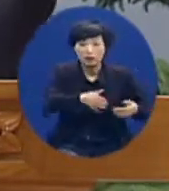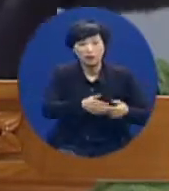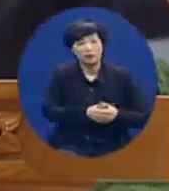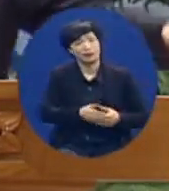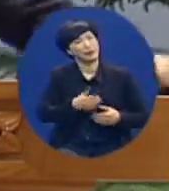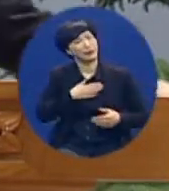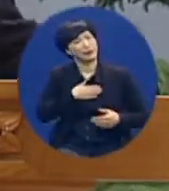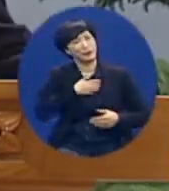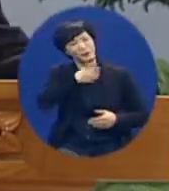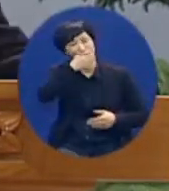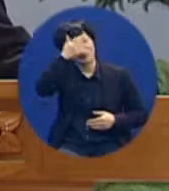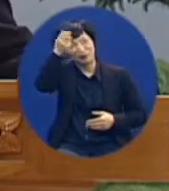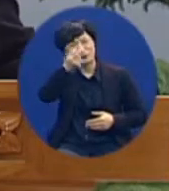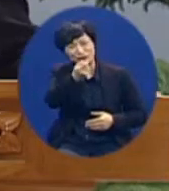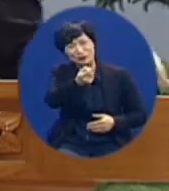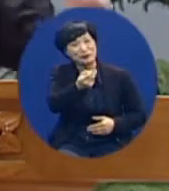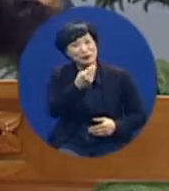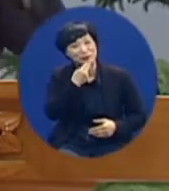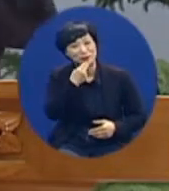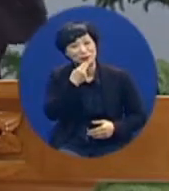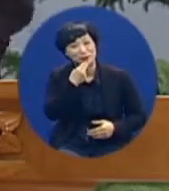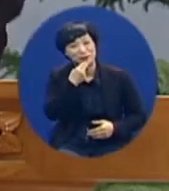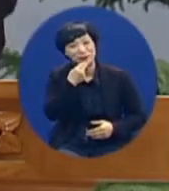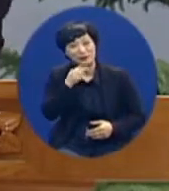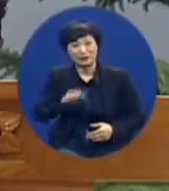There is no hope in the world.